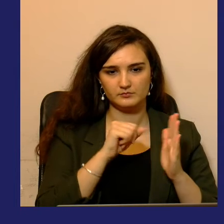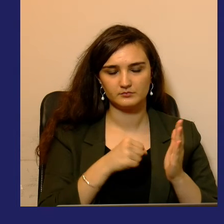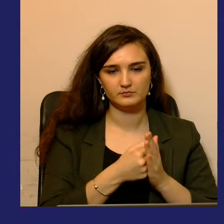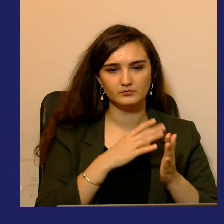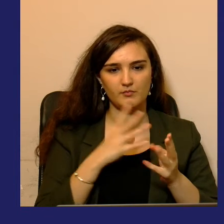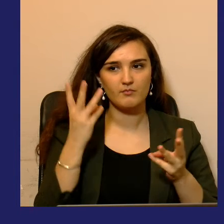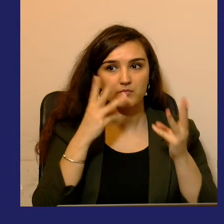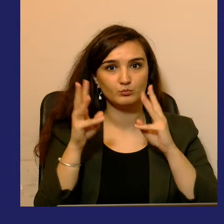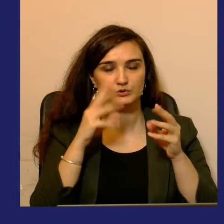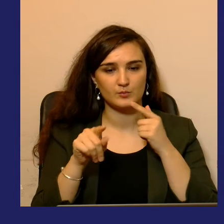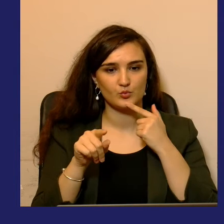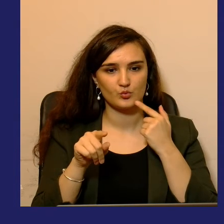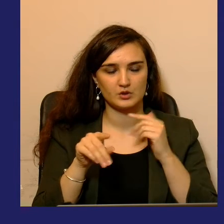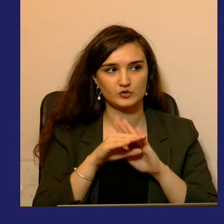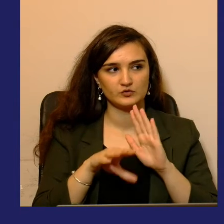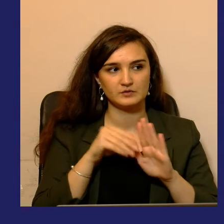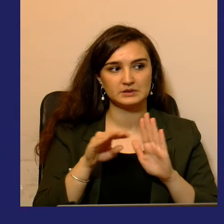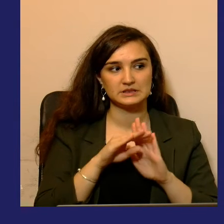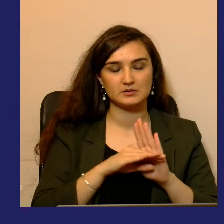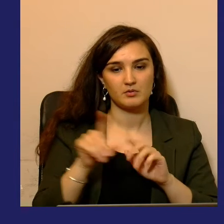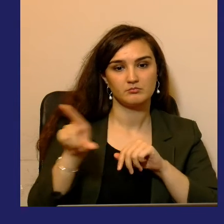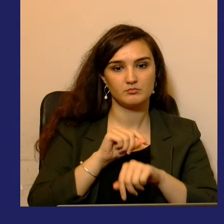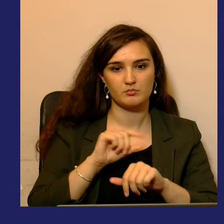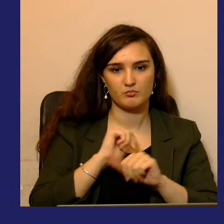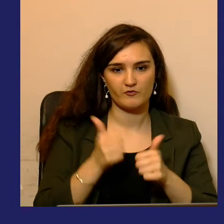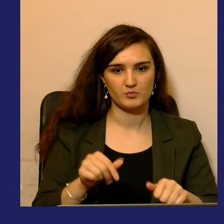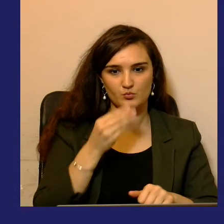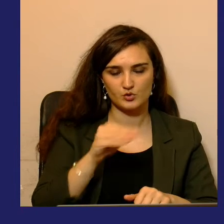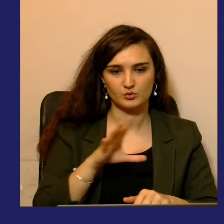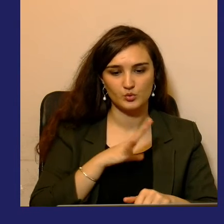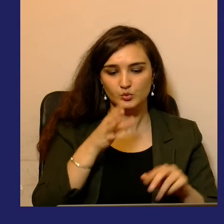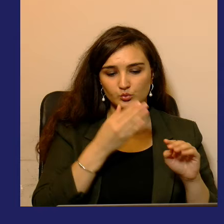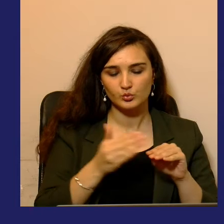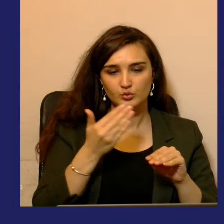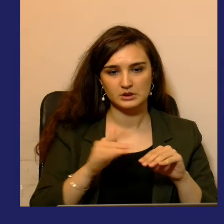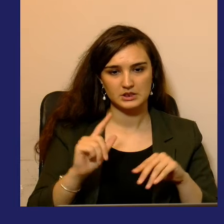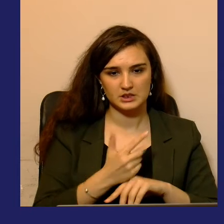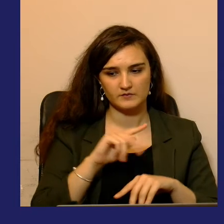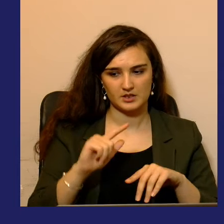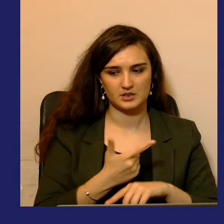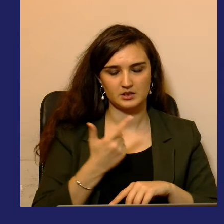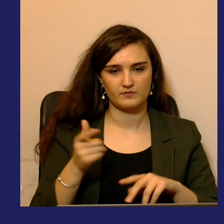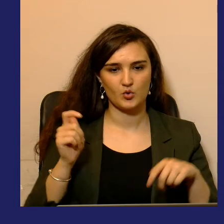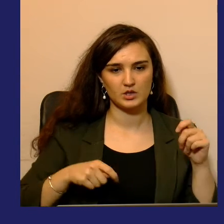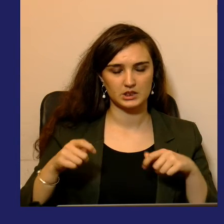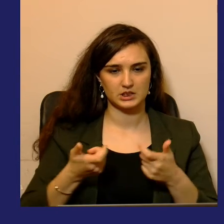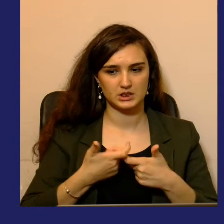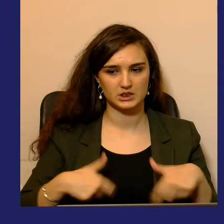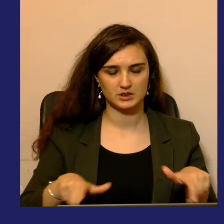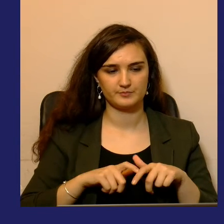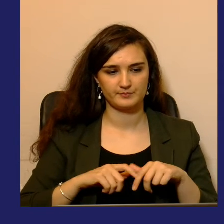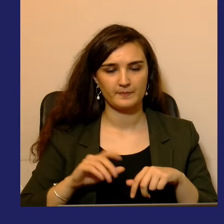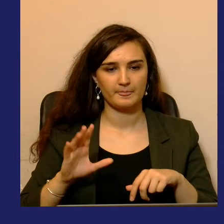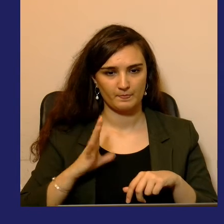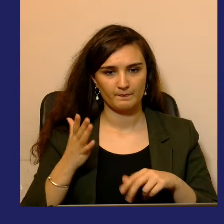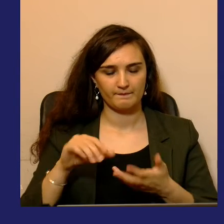the politicians in Congress have ruled again and again to weaken, in practice — they never say we want to weaken